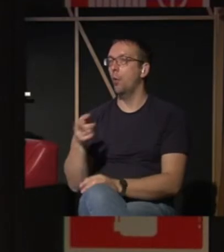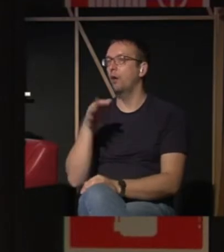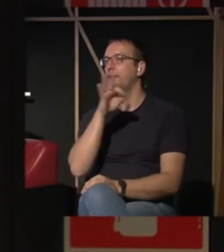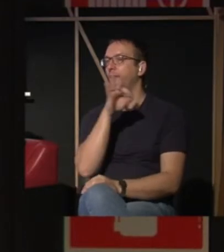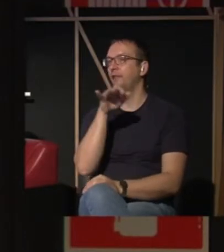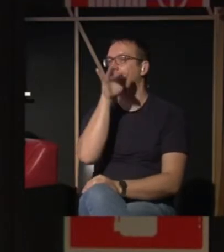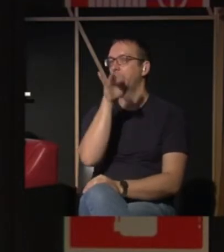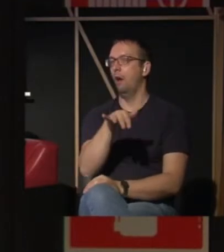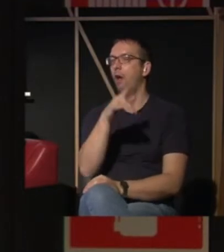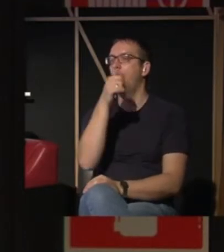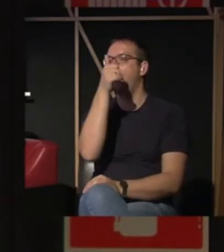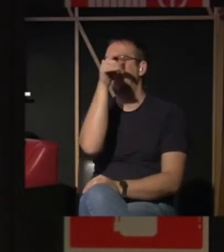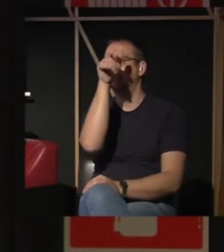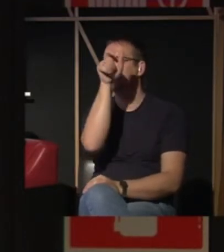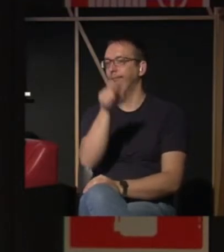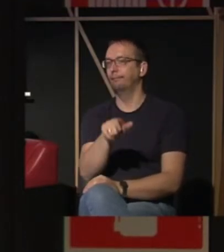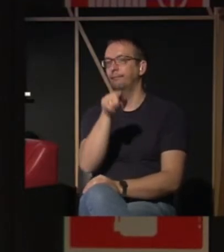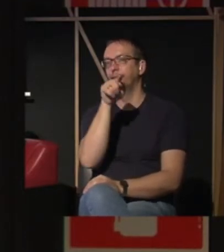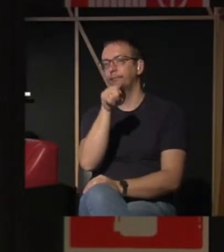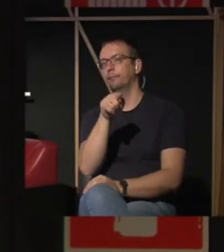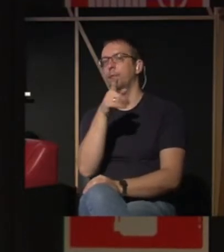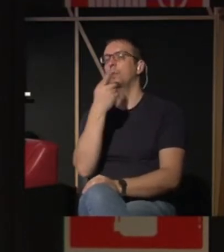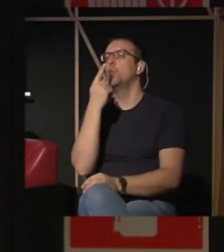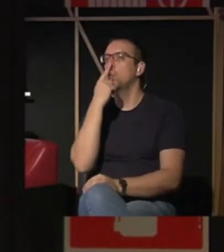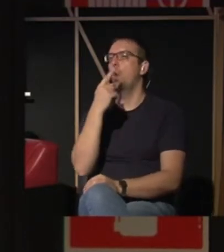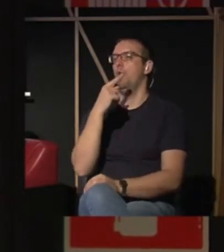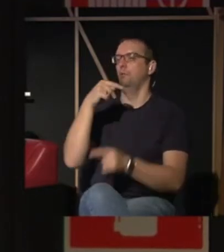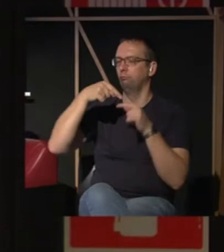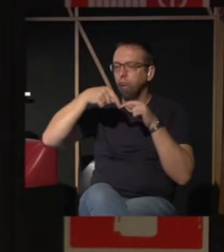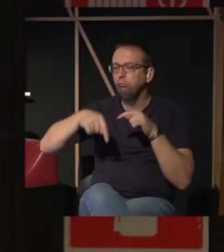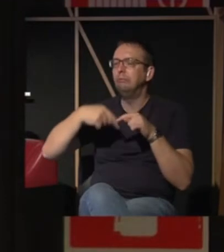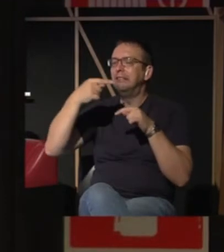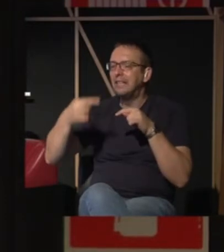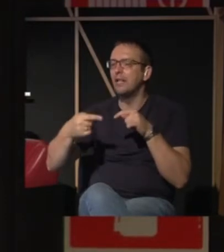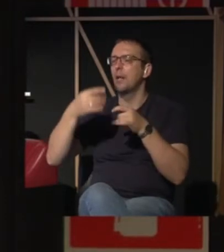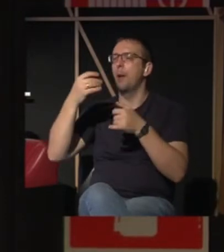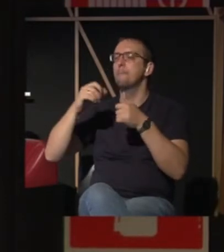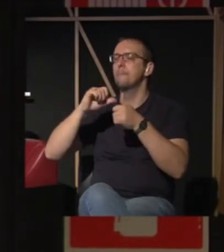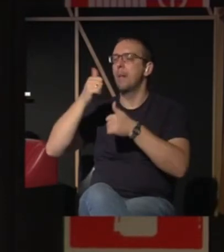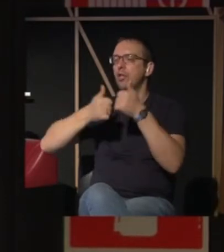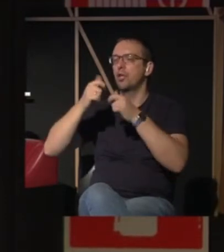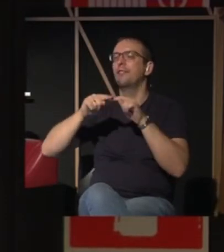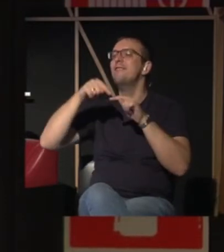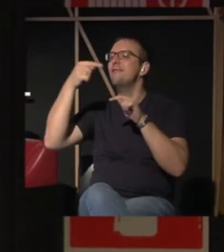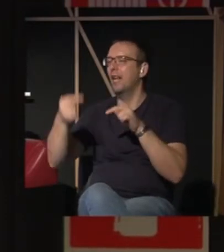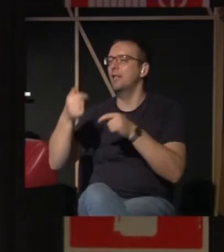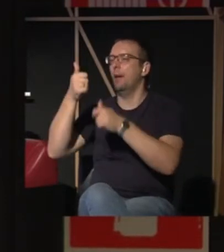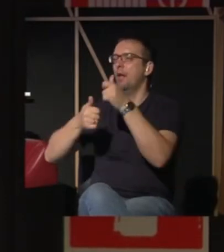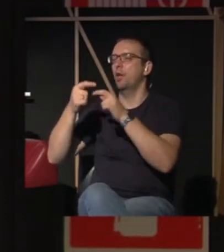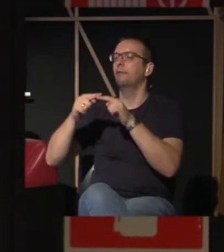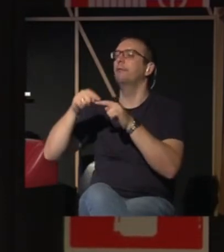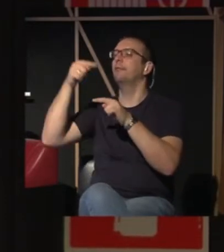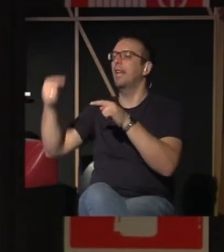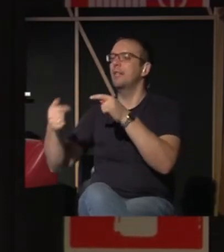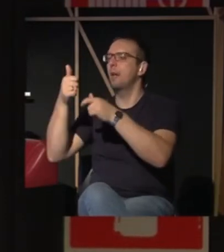as a business working on accessibility and diversity. So we're really going to be looking at building upon